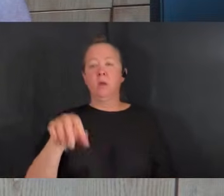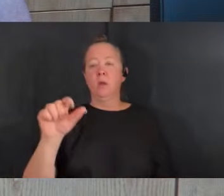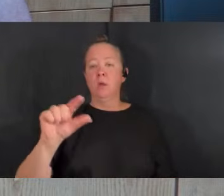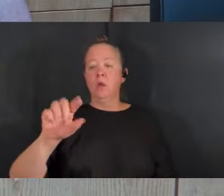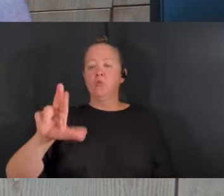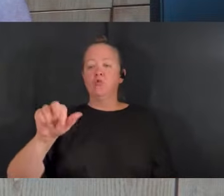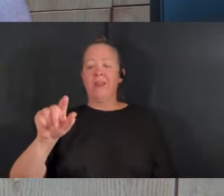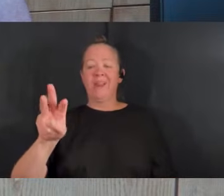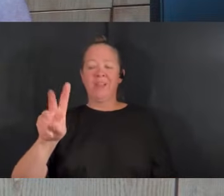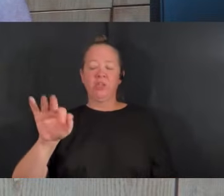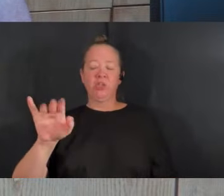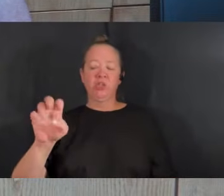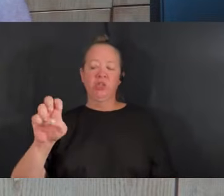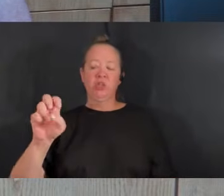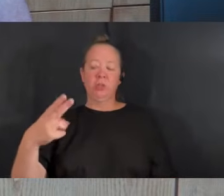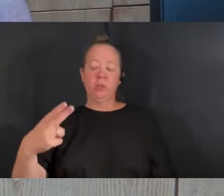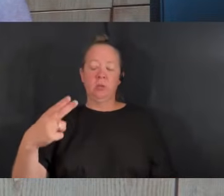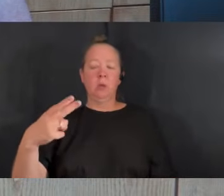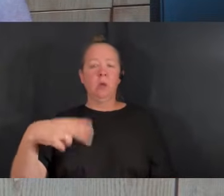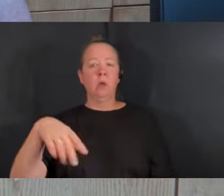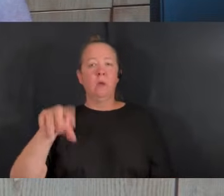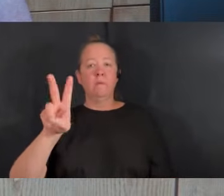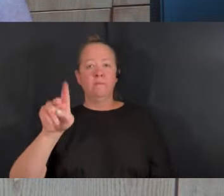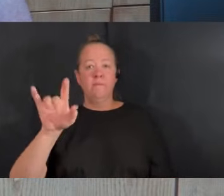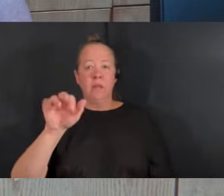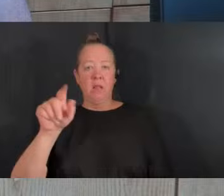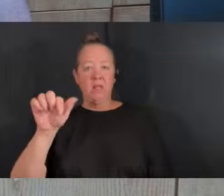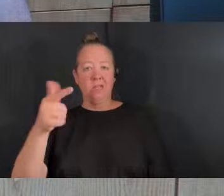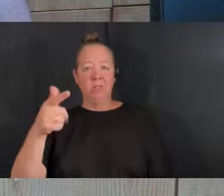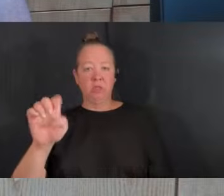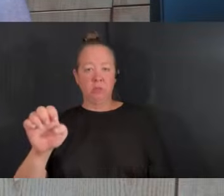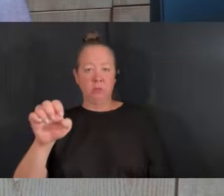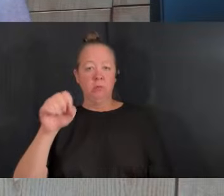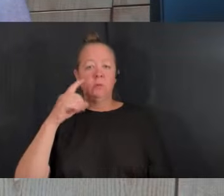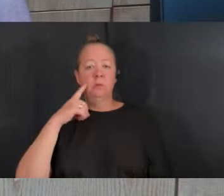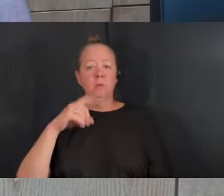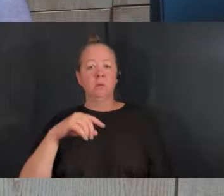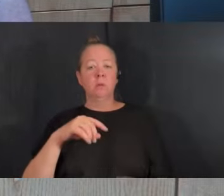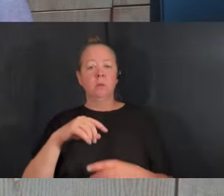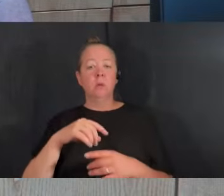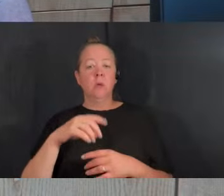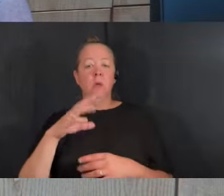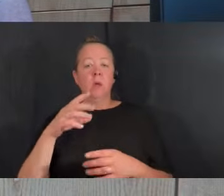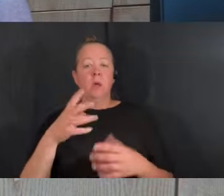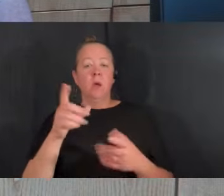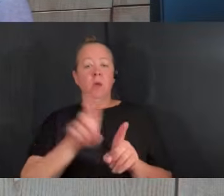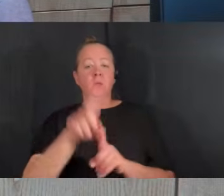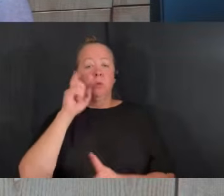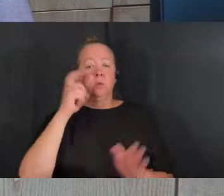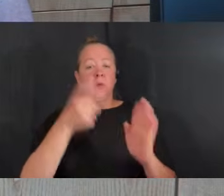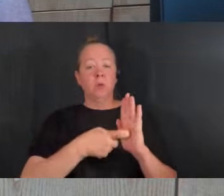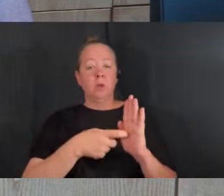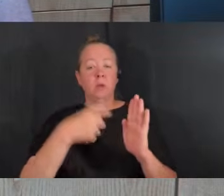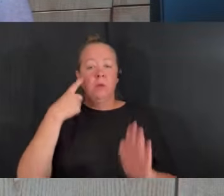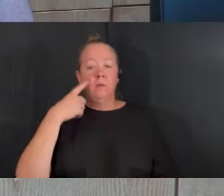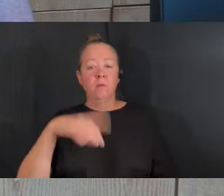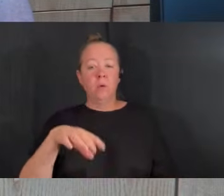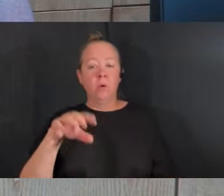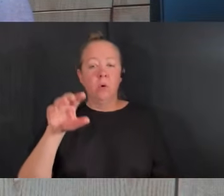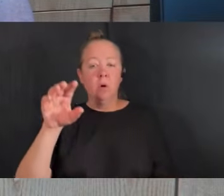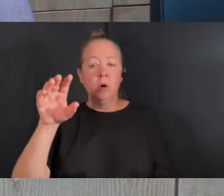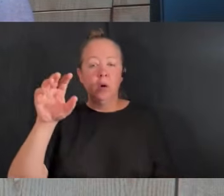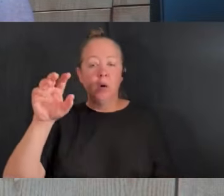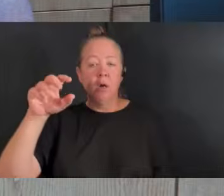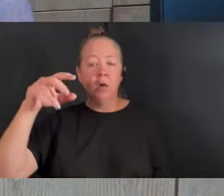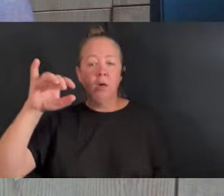two transgender women of color, Marsha P. Johnson and Sylvia Rivera, who helped ignite the LGBTQ+ rights movement